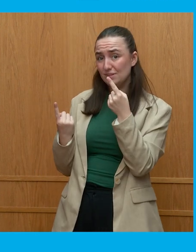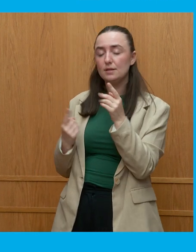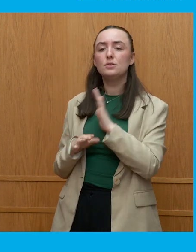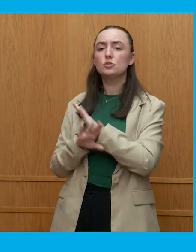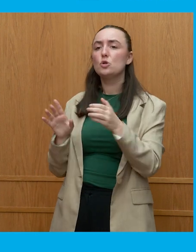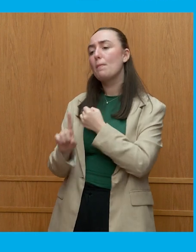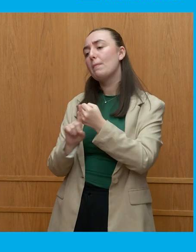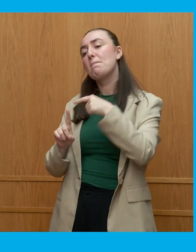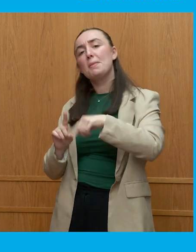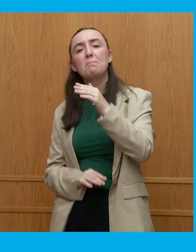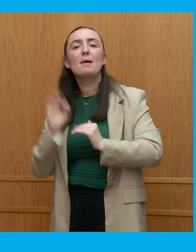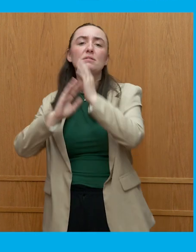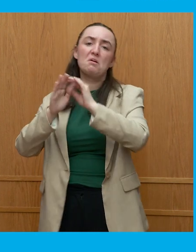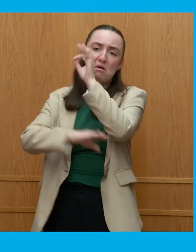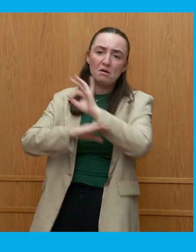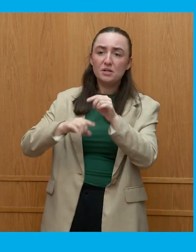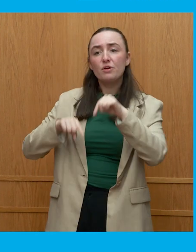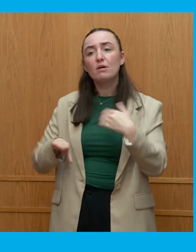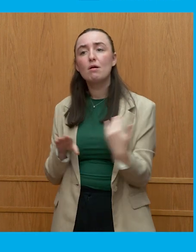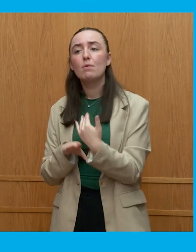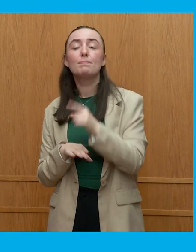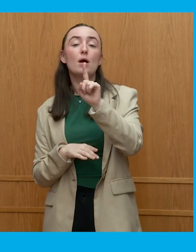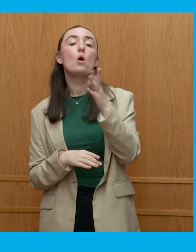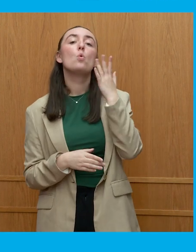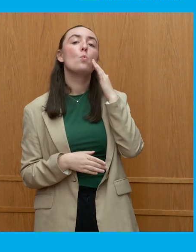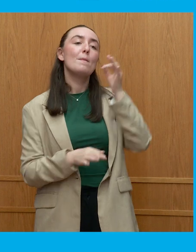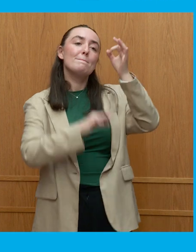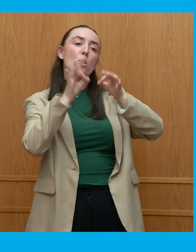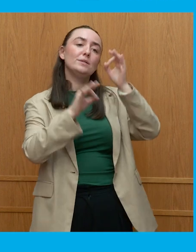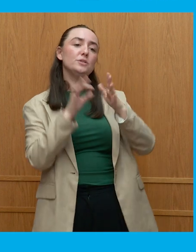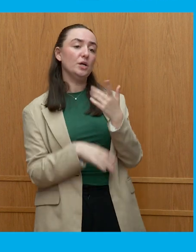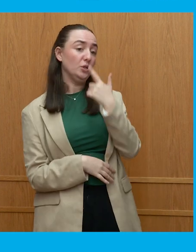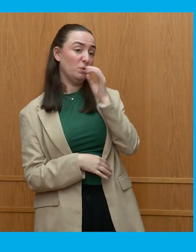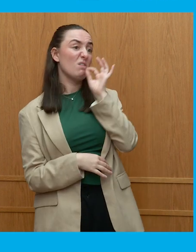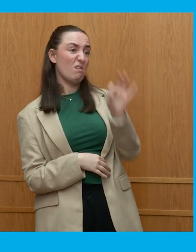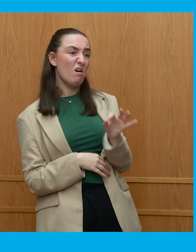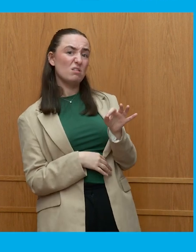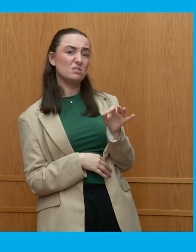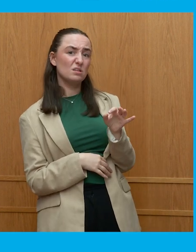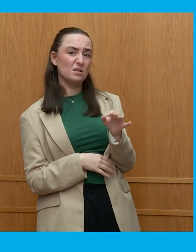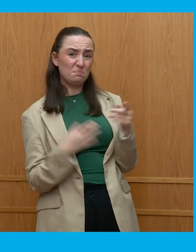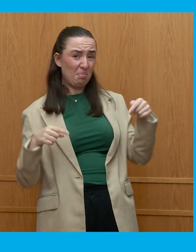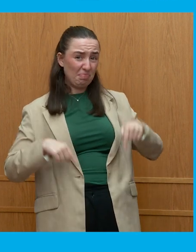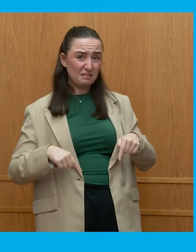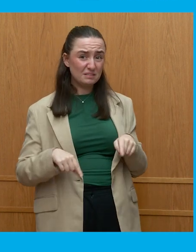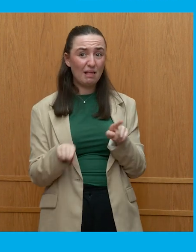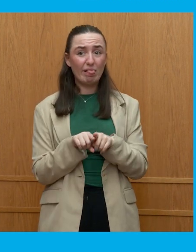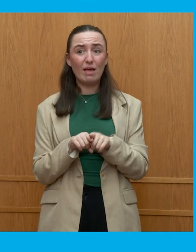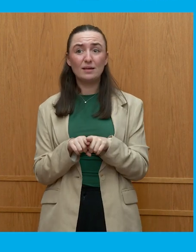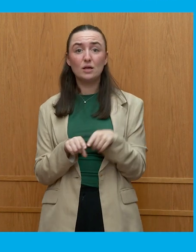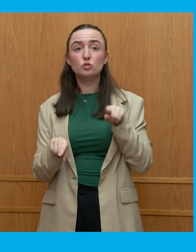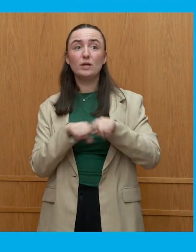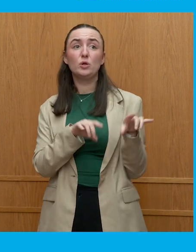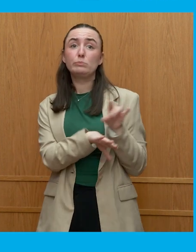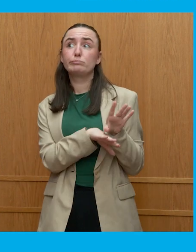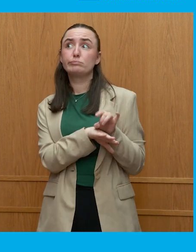as a practice. But, you know, next time you have a politician on your doorstep, it's going to have a hard time about this one, because it's just a cop-out. You know, there was